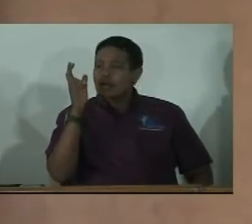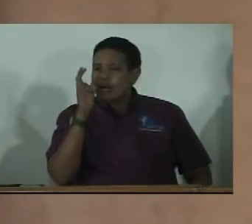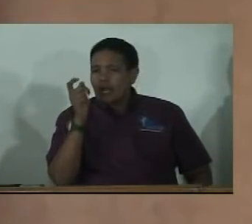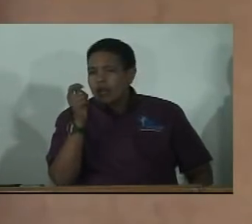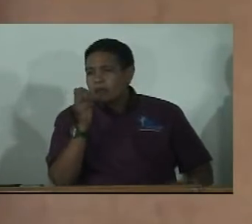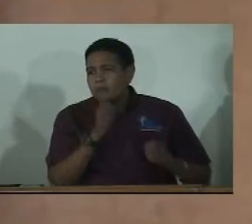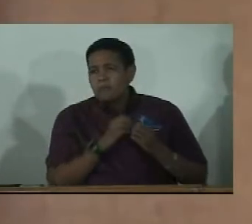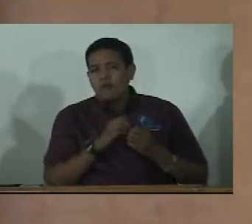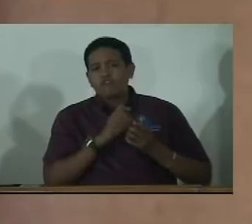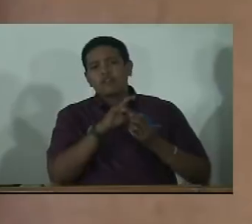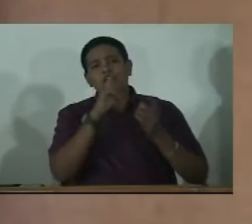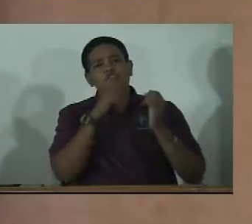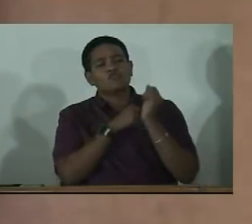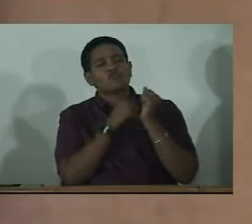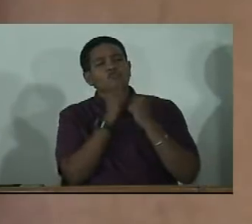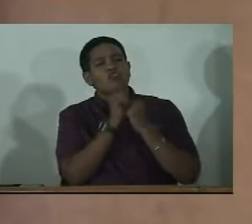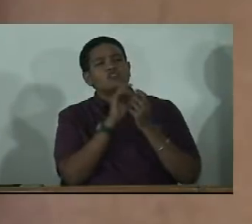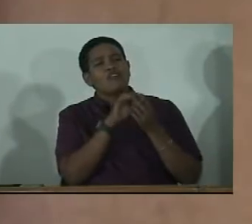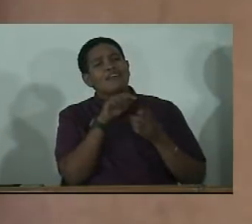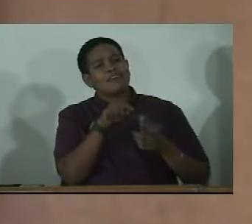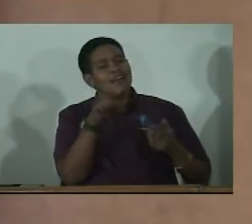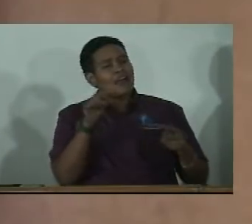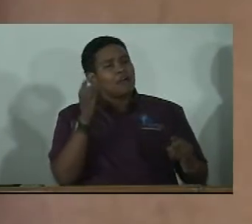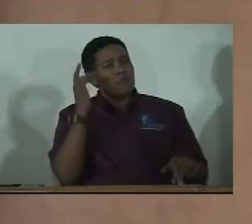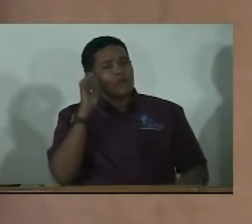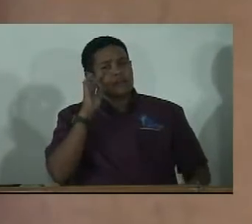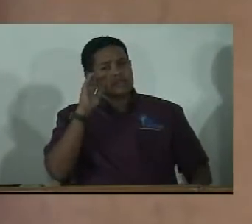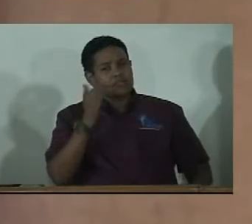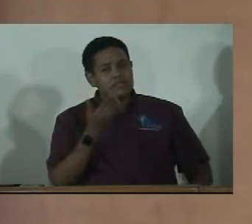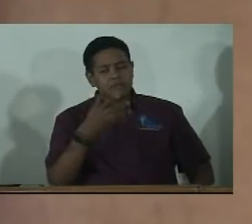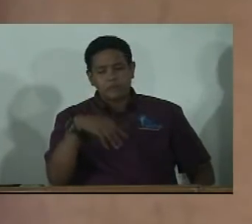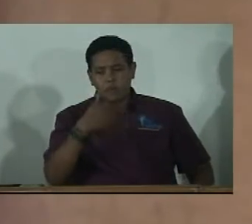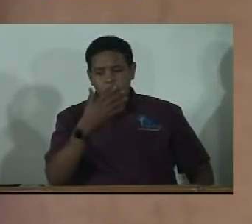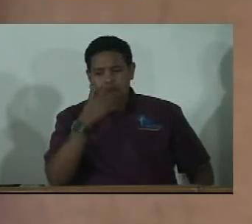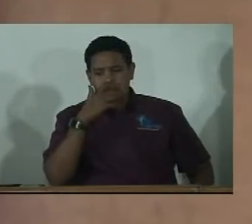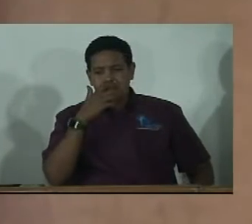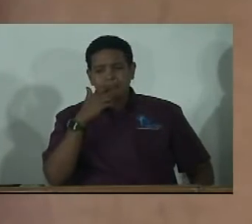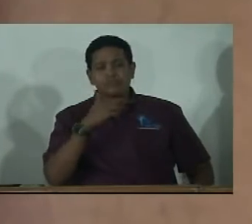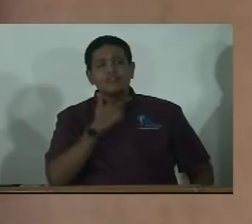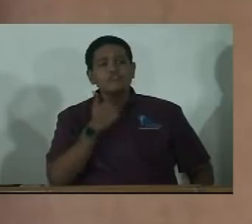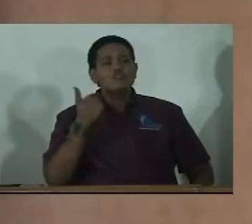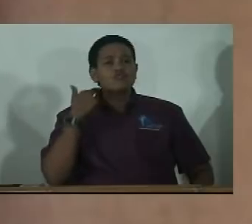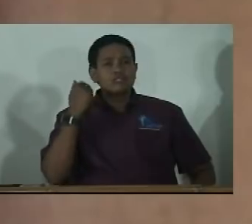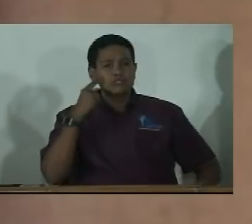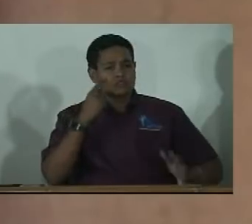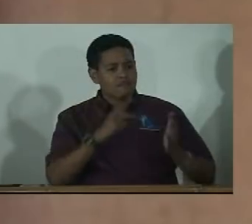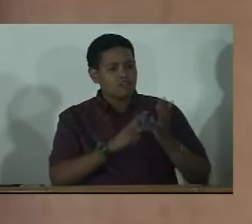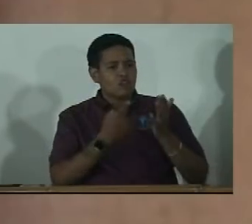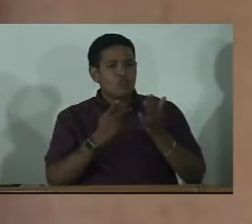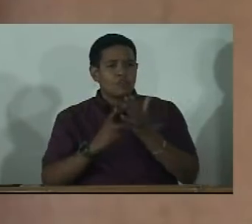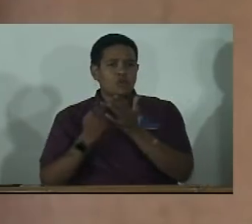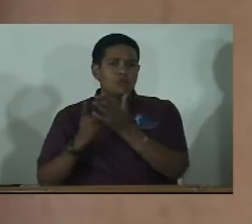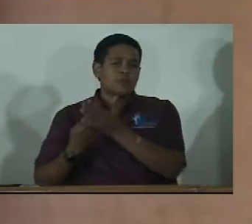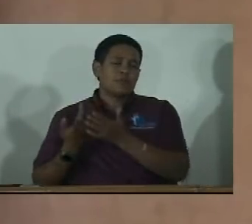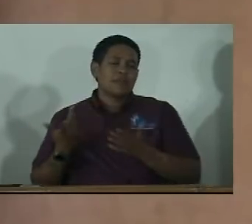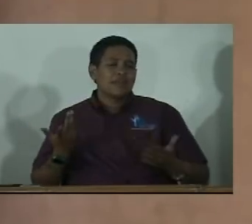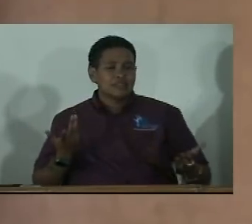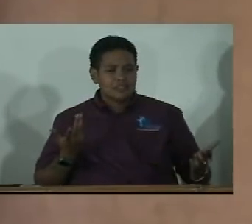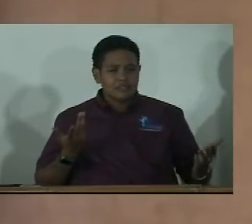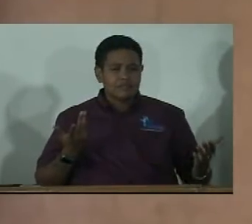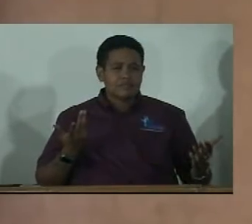about the structure of this, because it seems to be at risk of duplicating